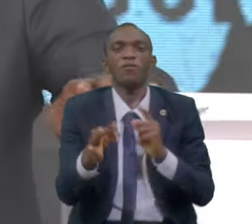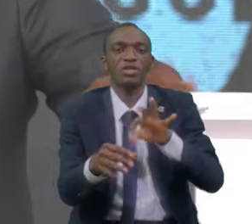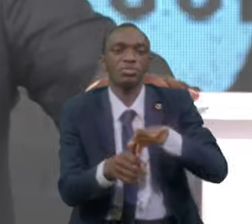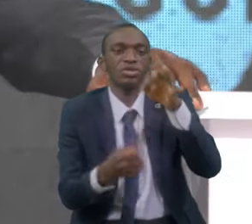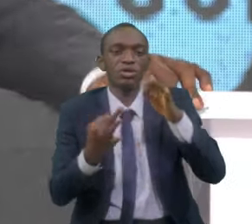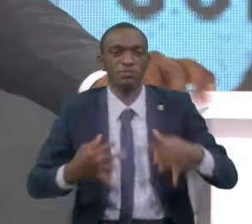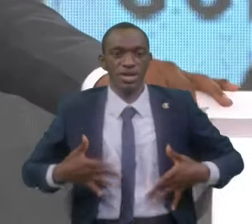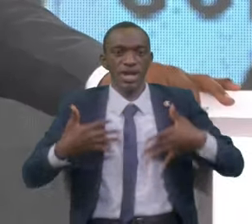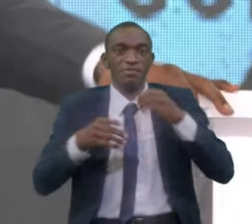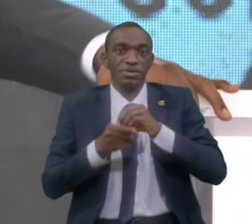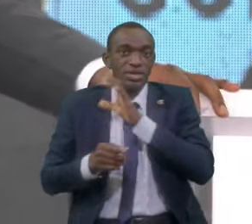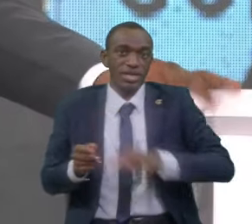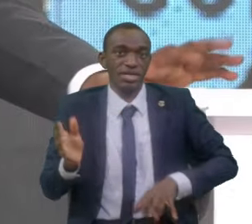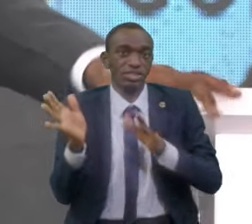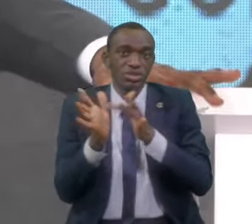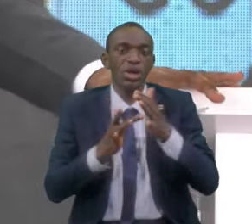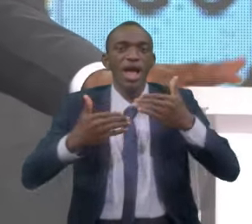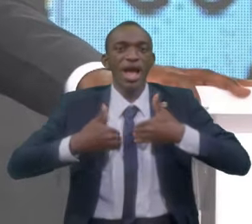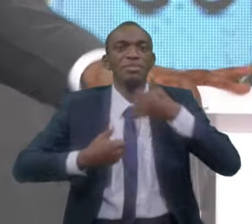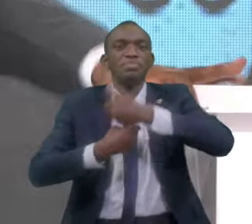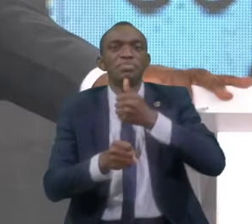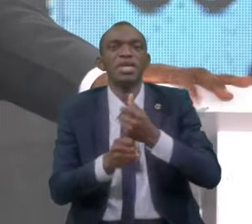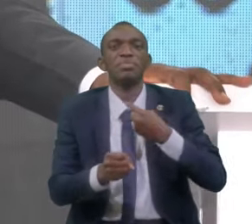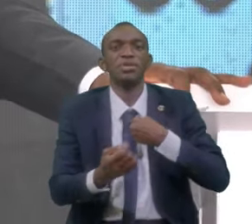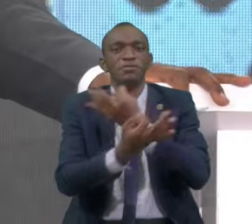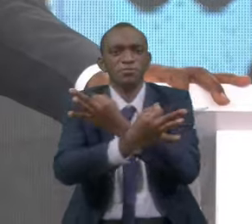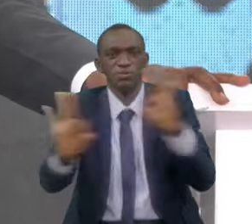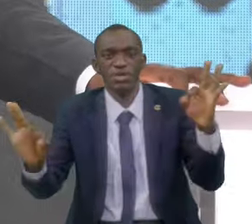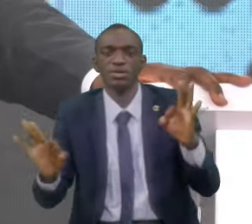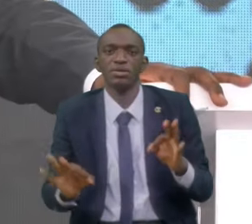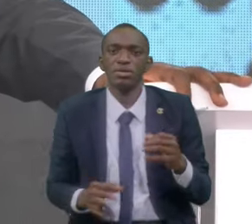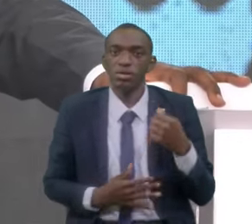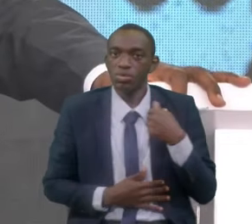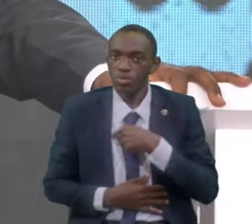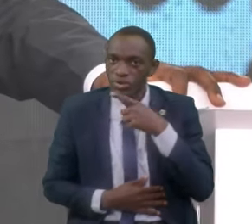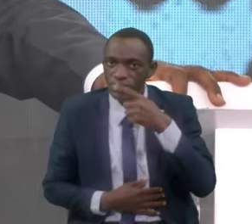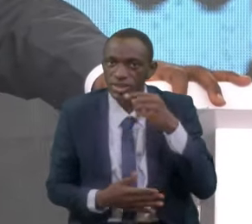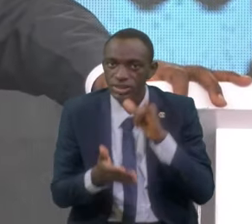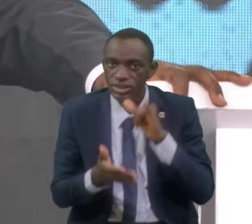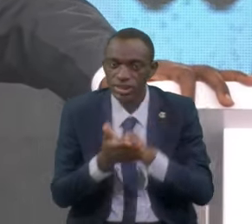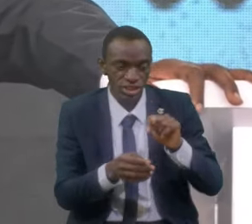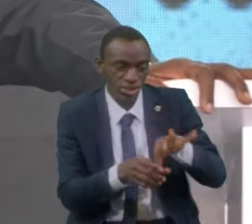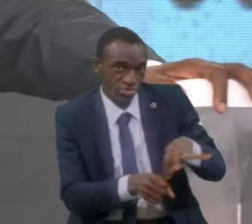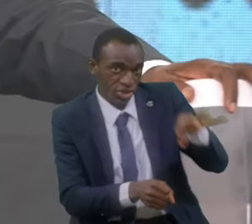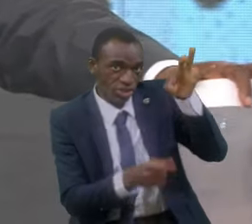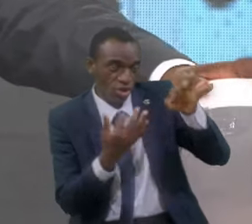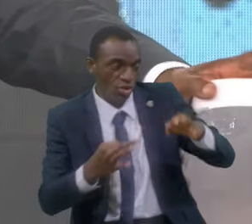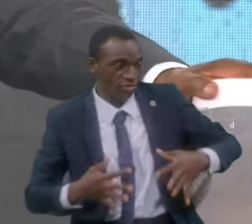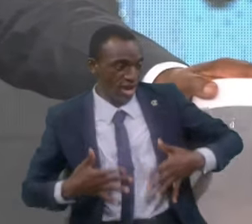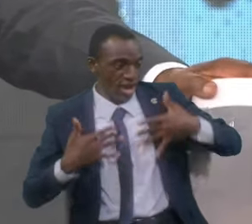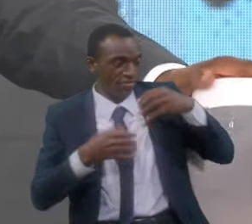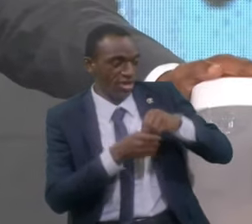we saying that the Spirit of life in the member will make them free